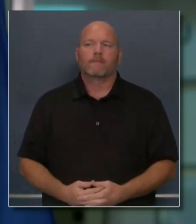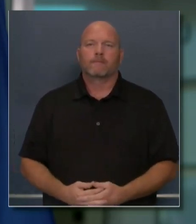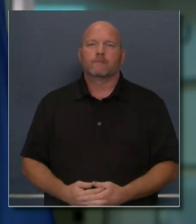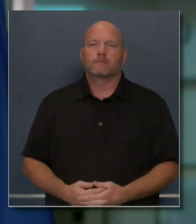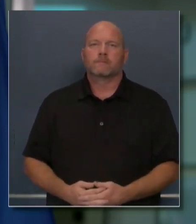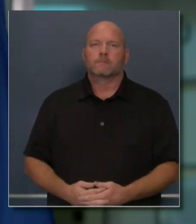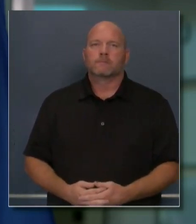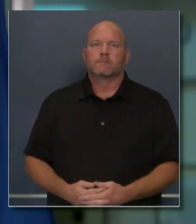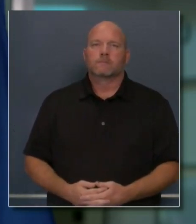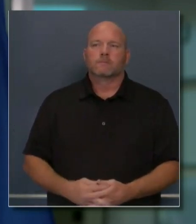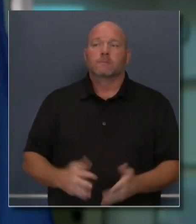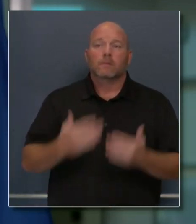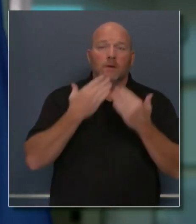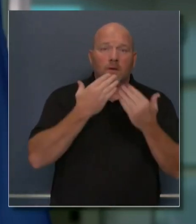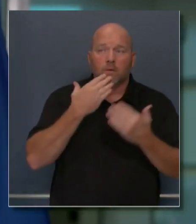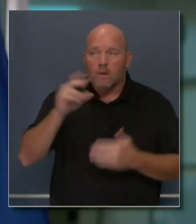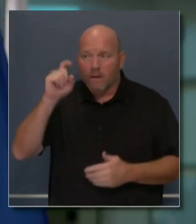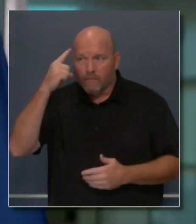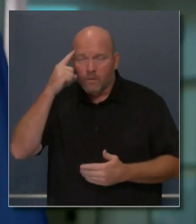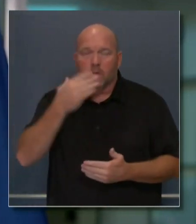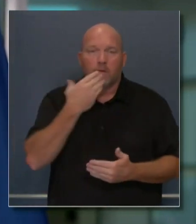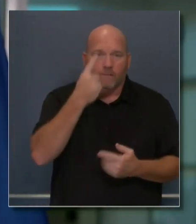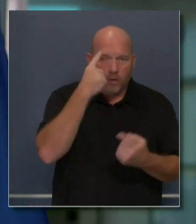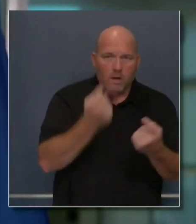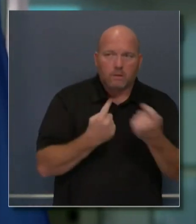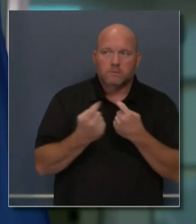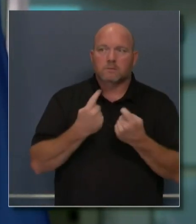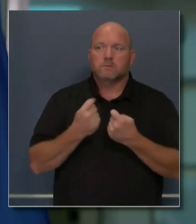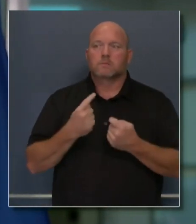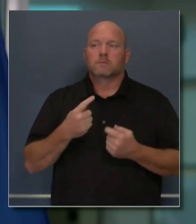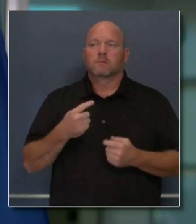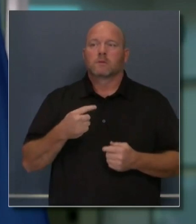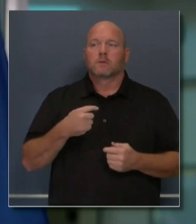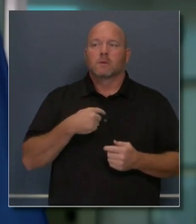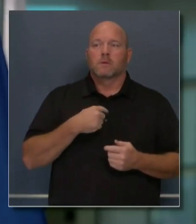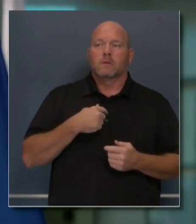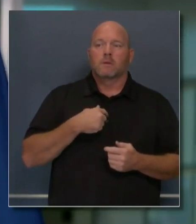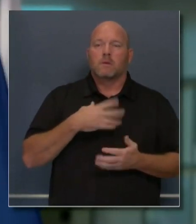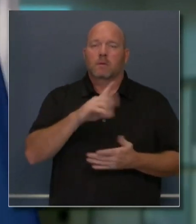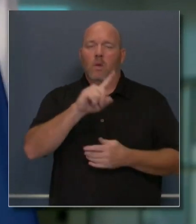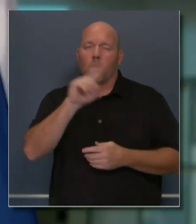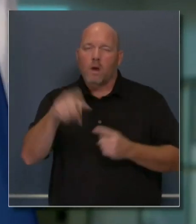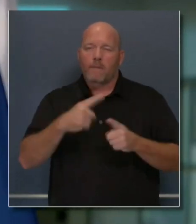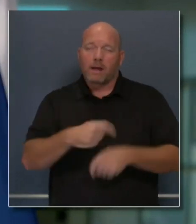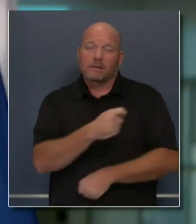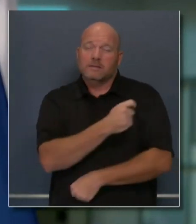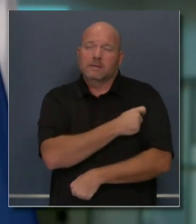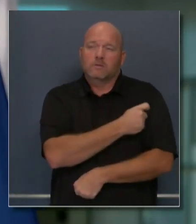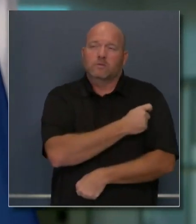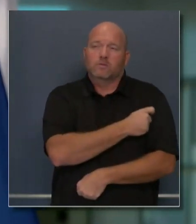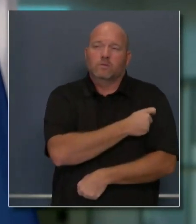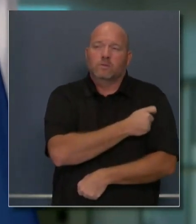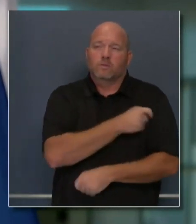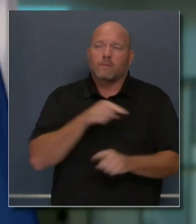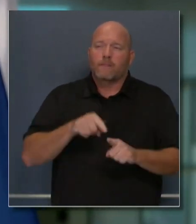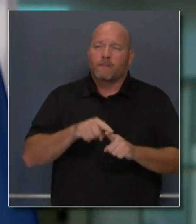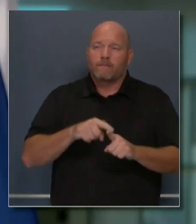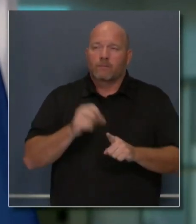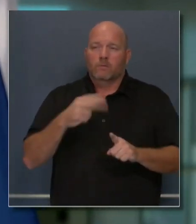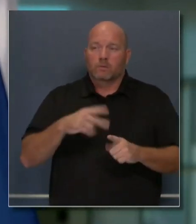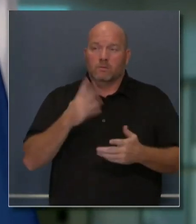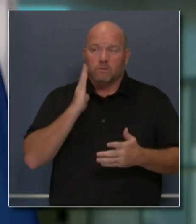Thanks, Governor, and thanks for the question. I think the question was about tattoo parlors and whether we are